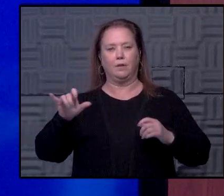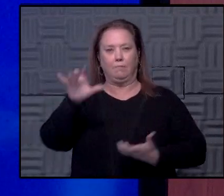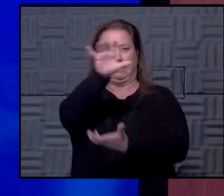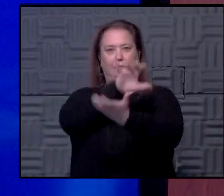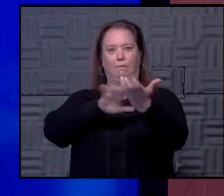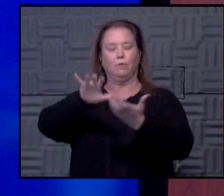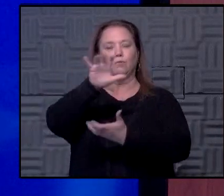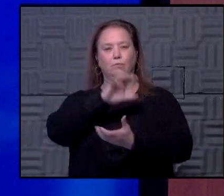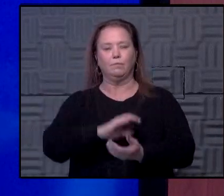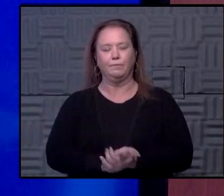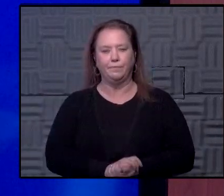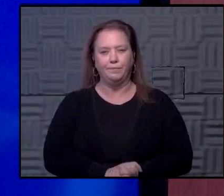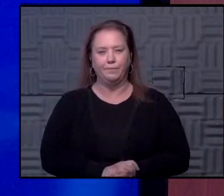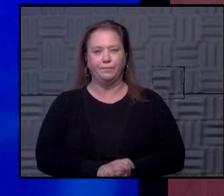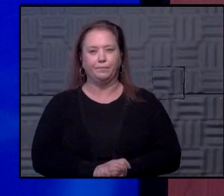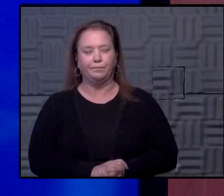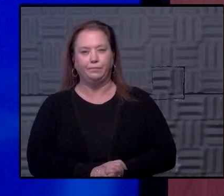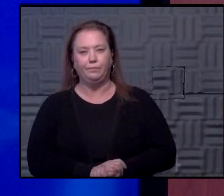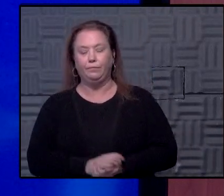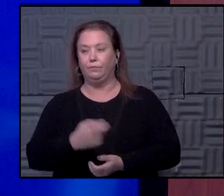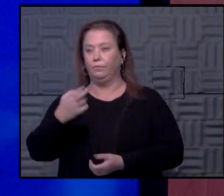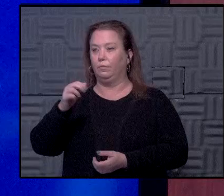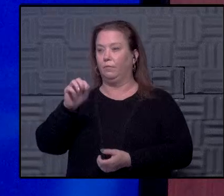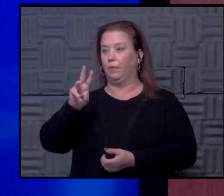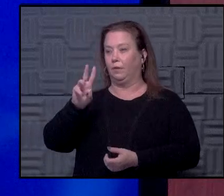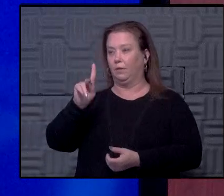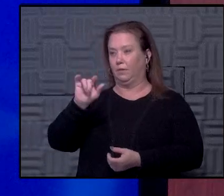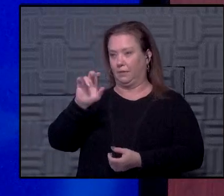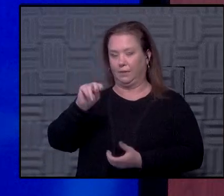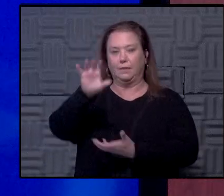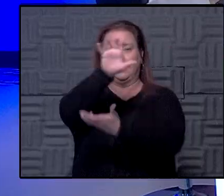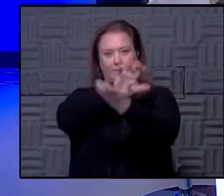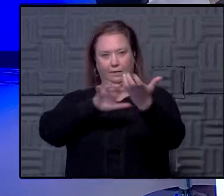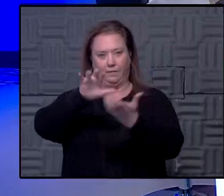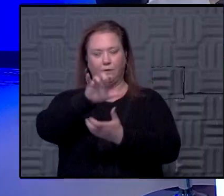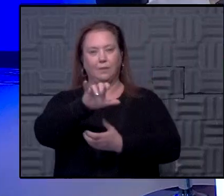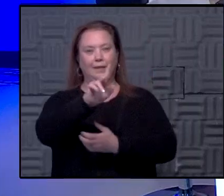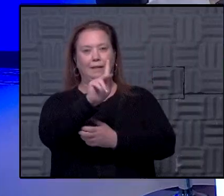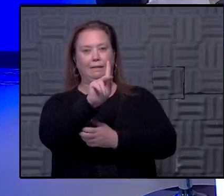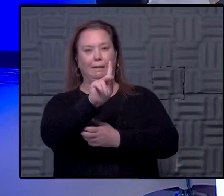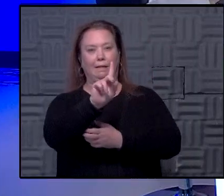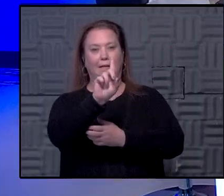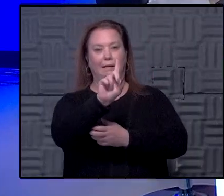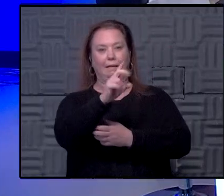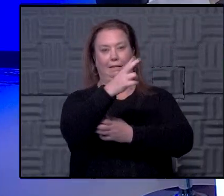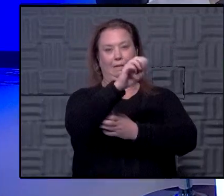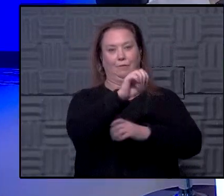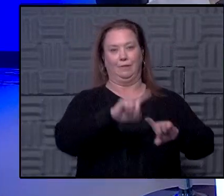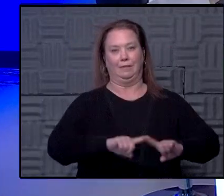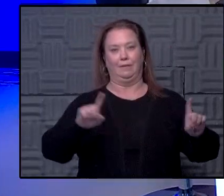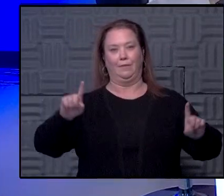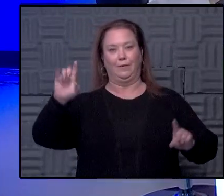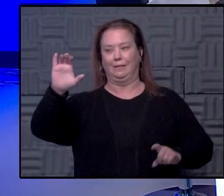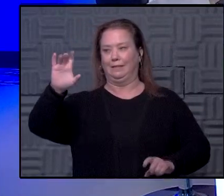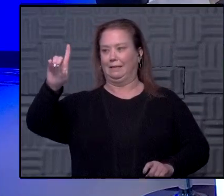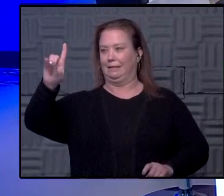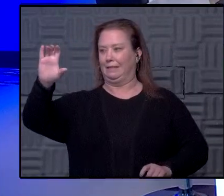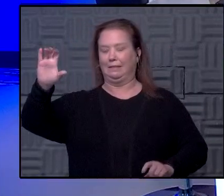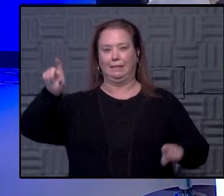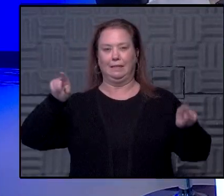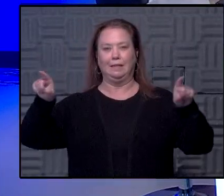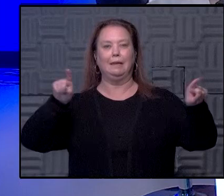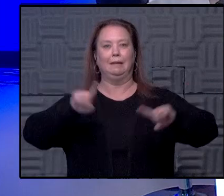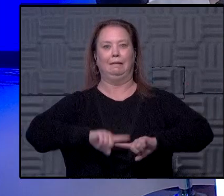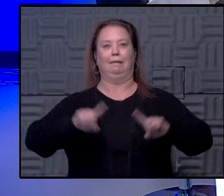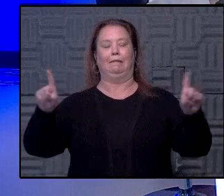confusion. Okay, Hawkeye, A, it is confusing. I would B, say yes. KDHE is actually different than the CDC and different what than others